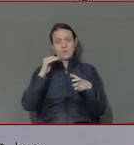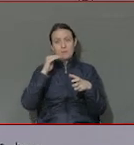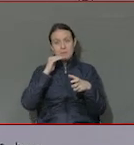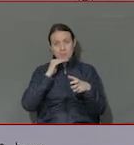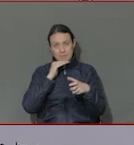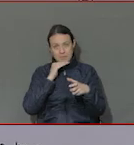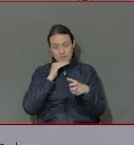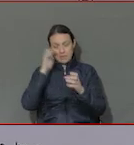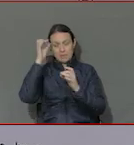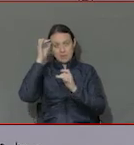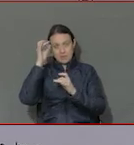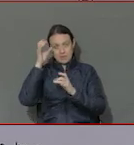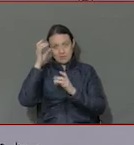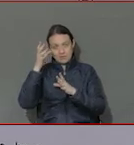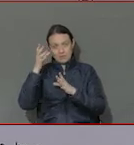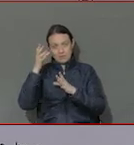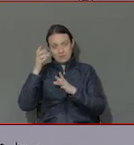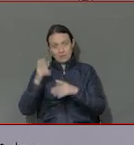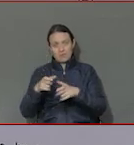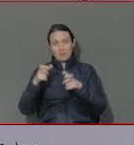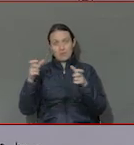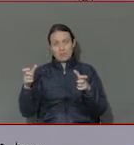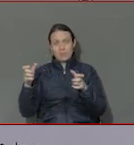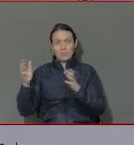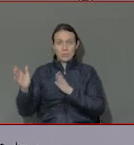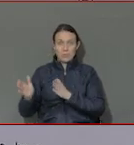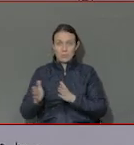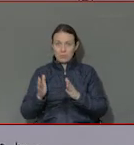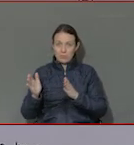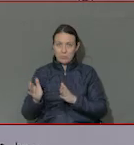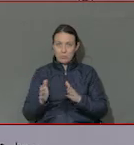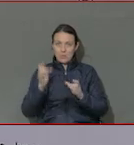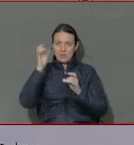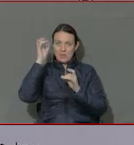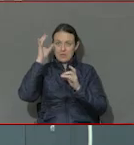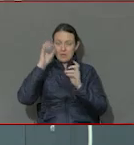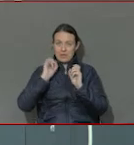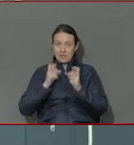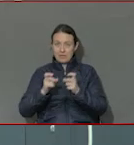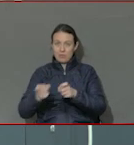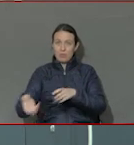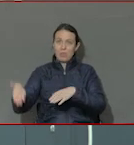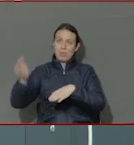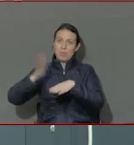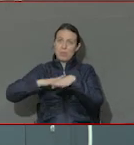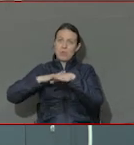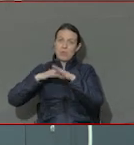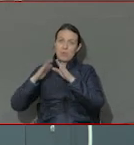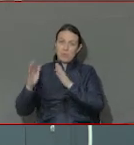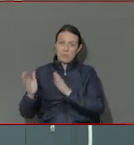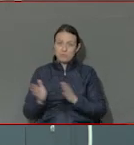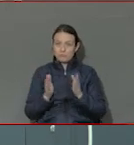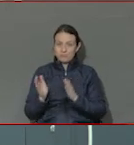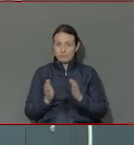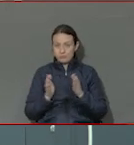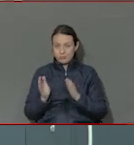the information will be processed faster, and then information will be